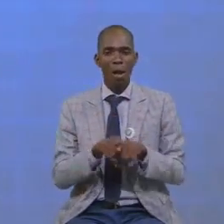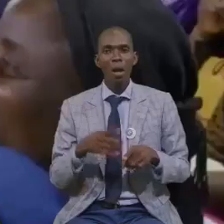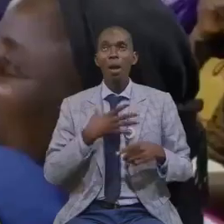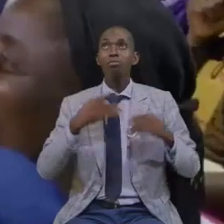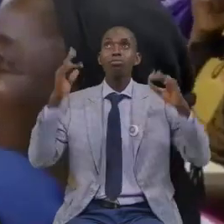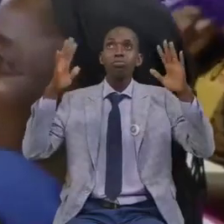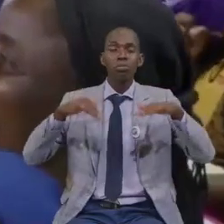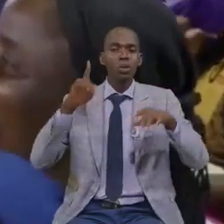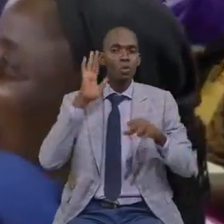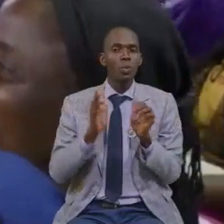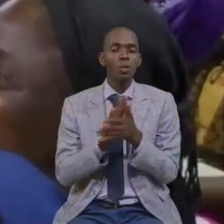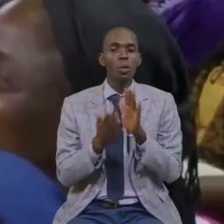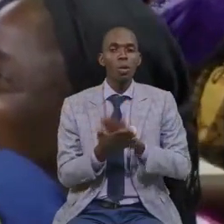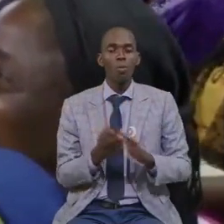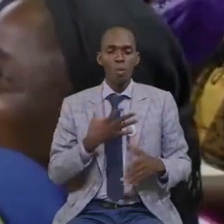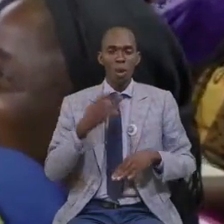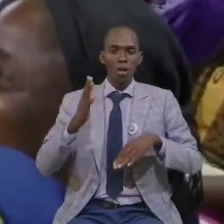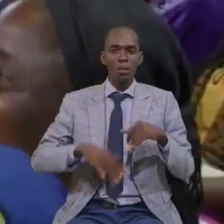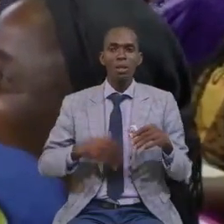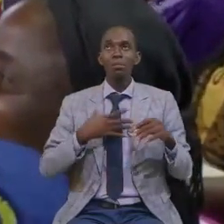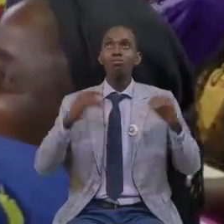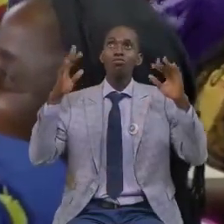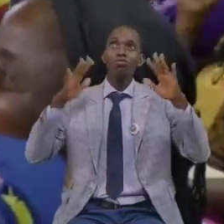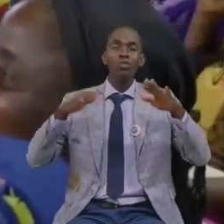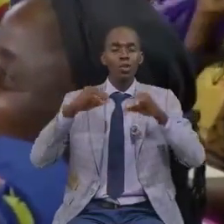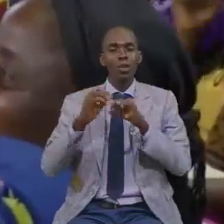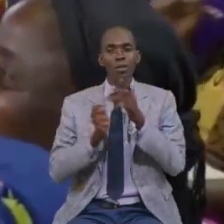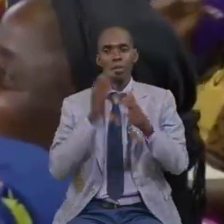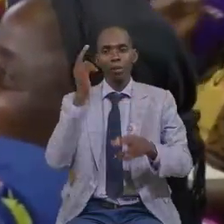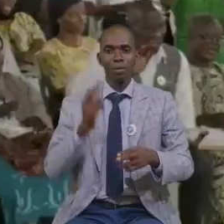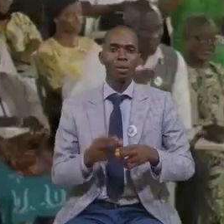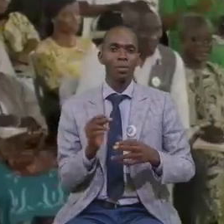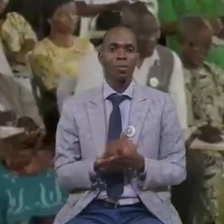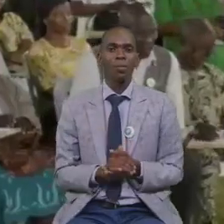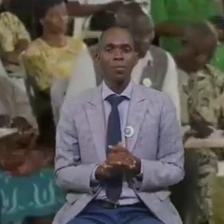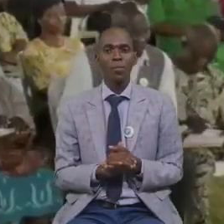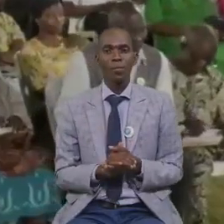than snow. Somebody shout amen. Look at